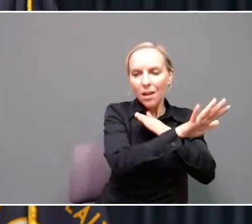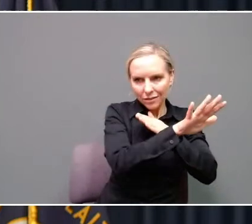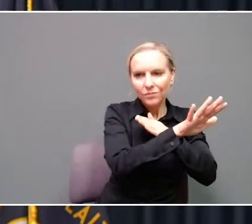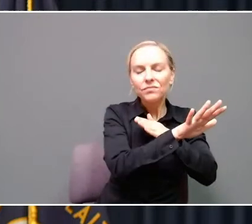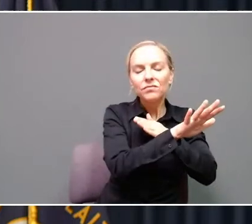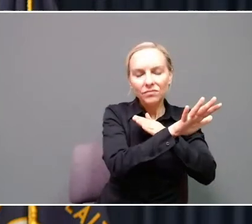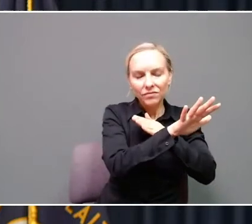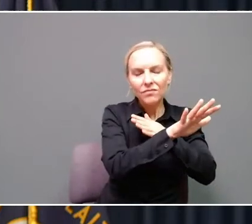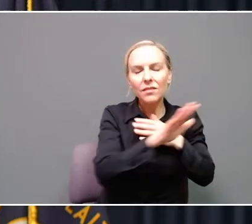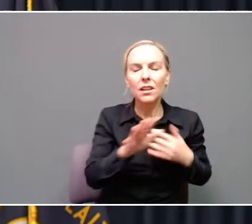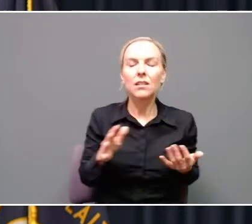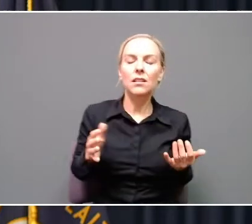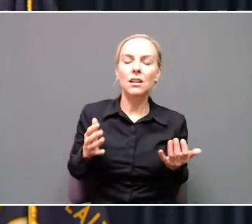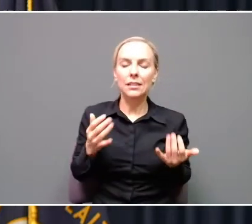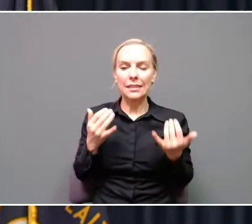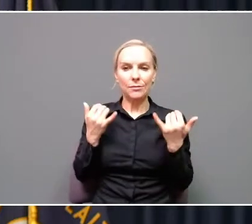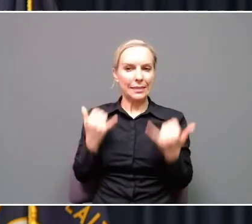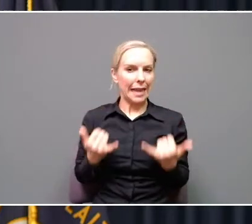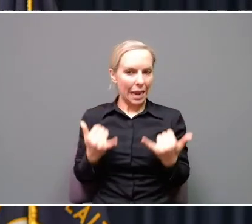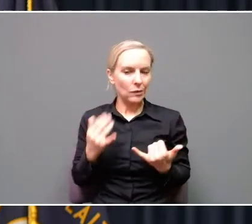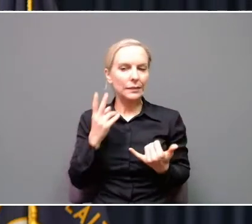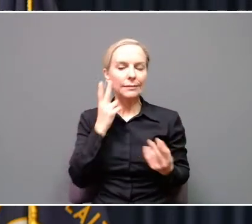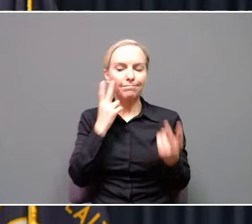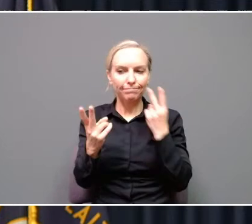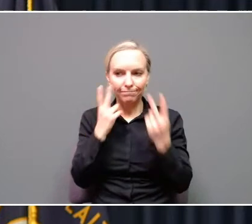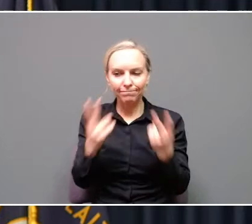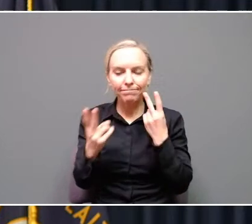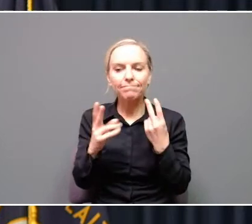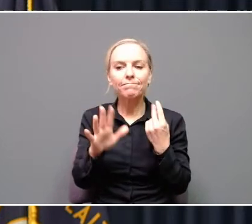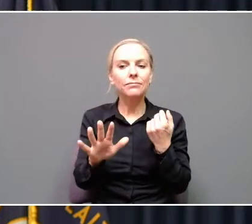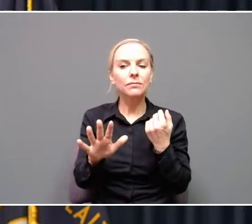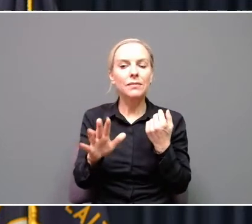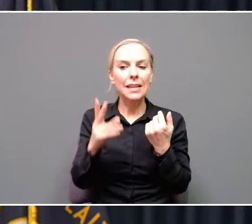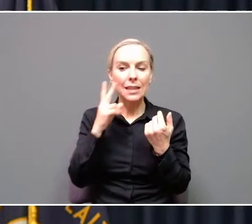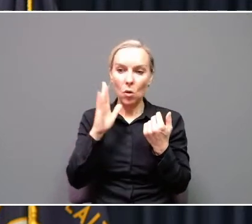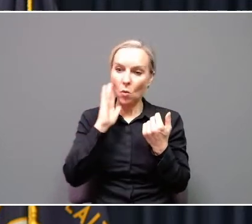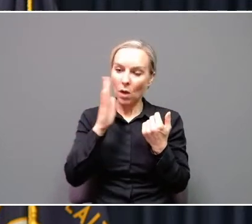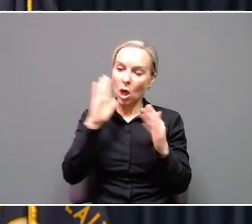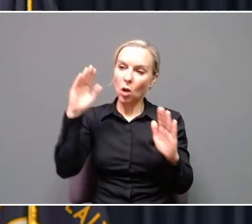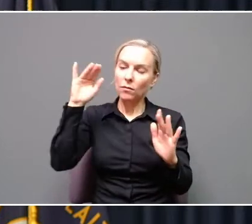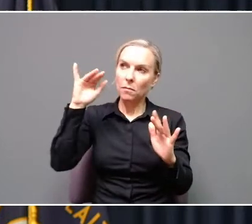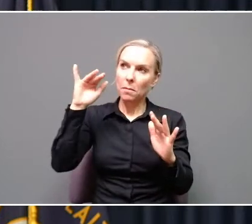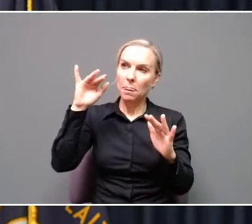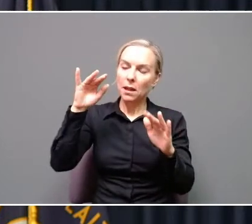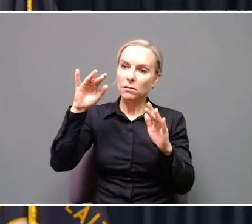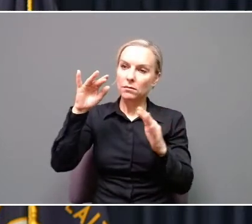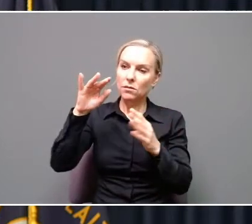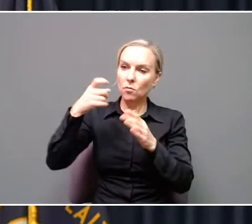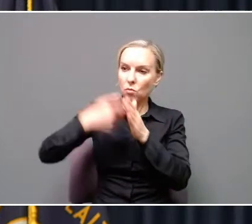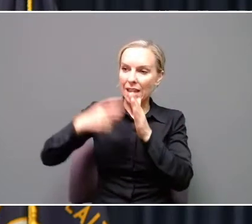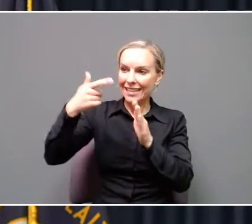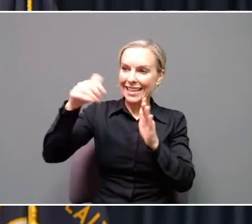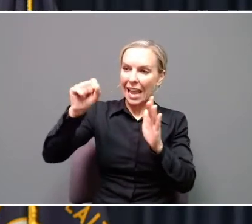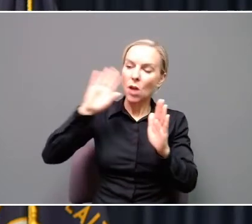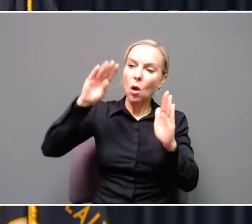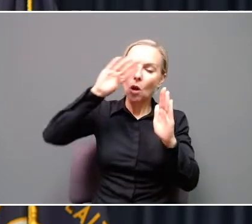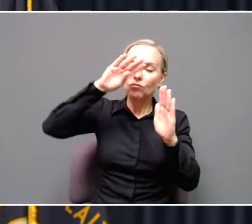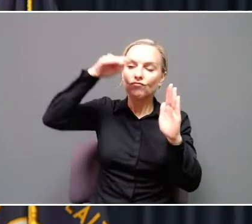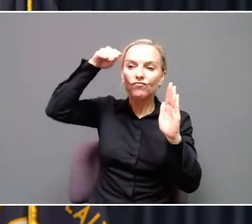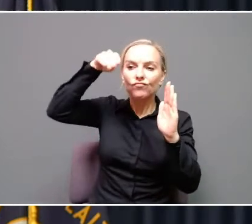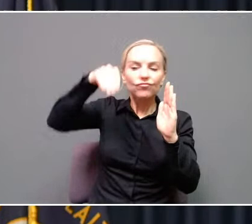what we're seeing right now is not likely to subside until that war is